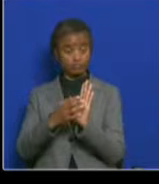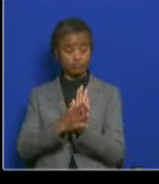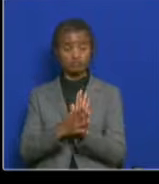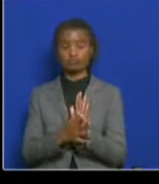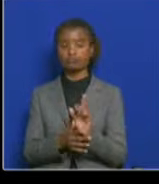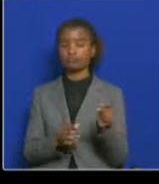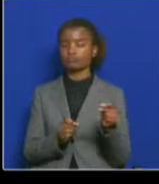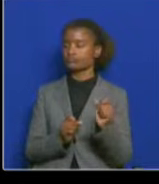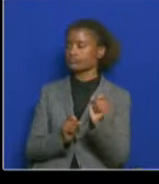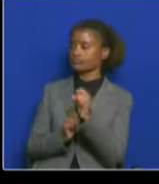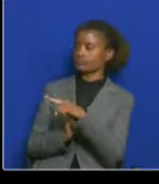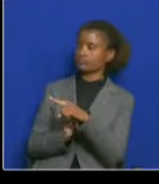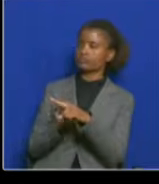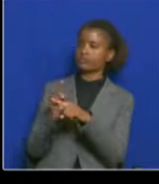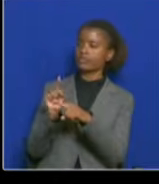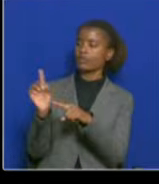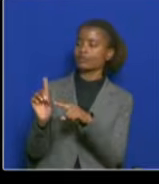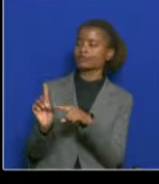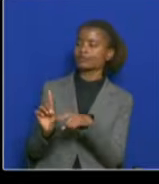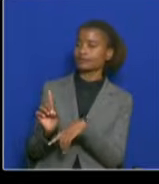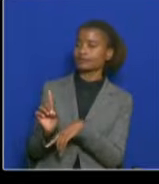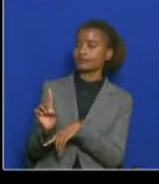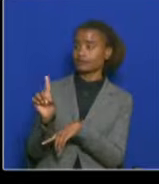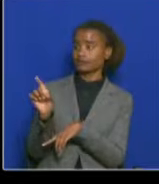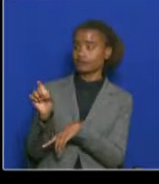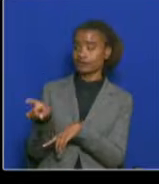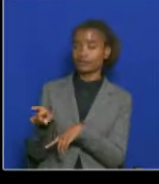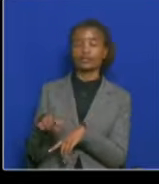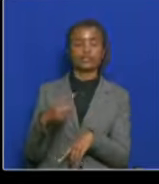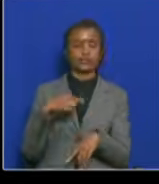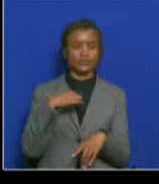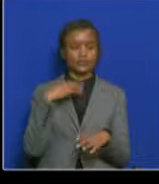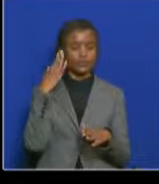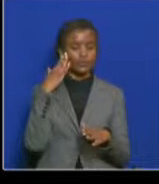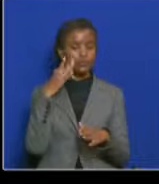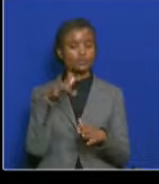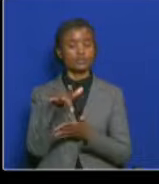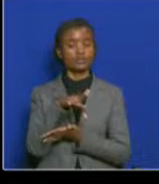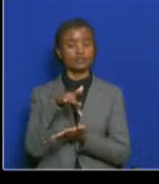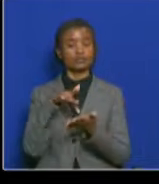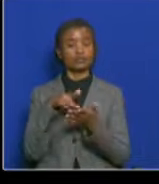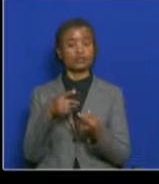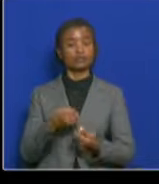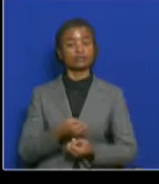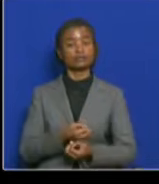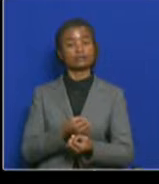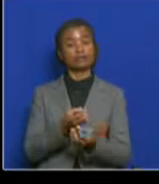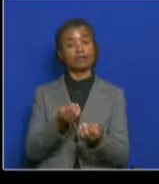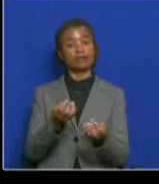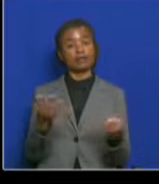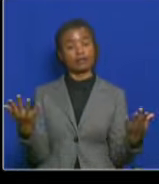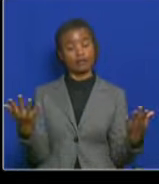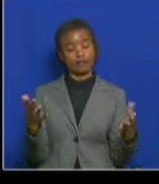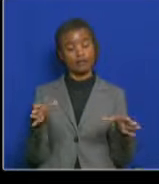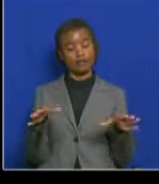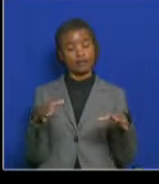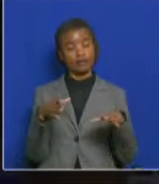do know that the CSD is a central supplier database, and we don't know